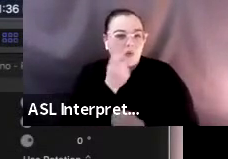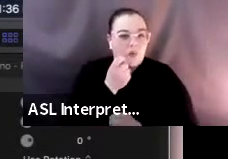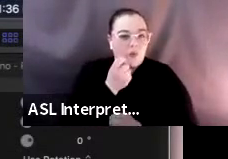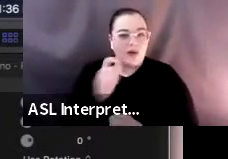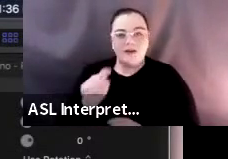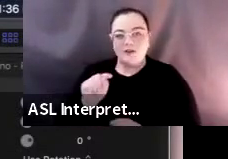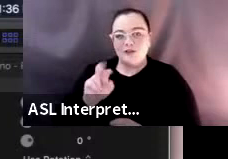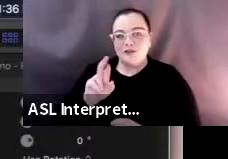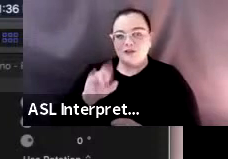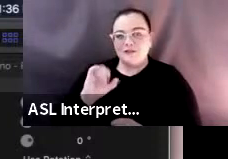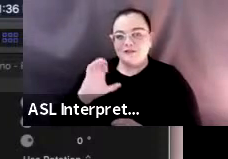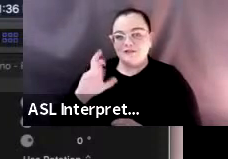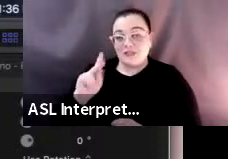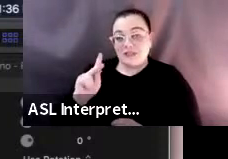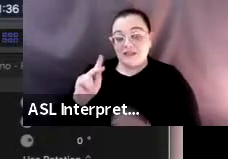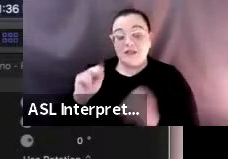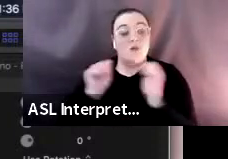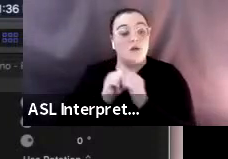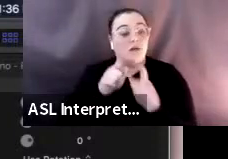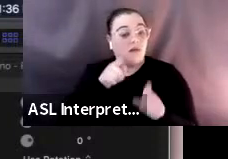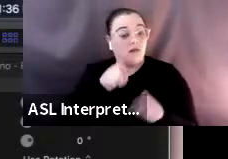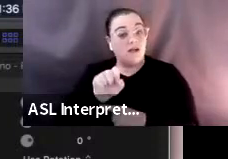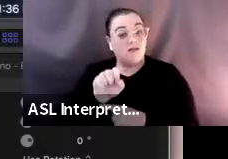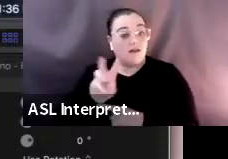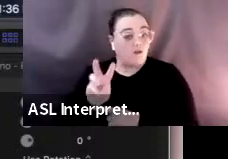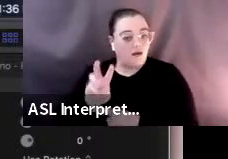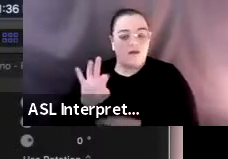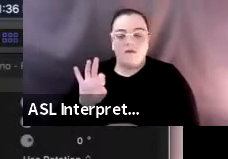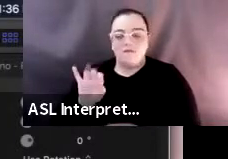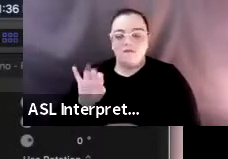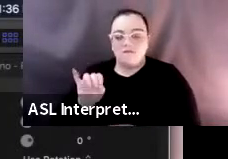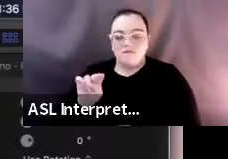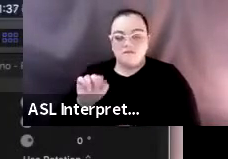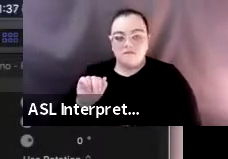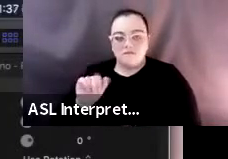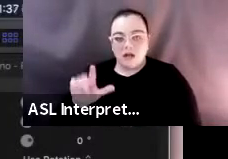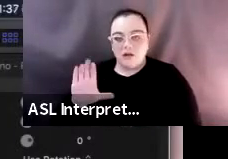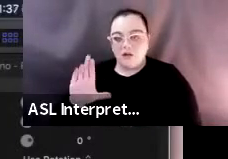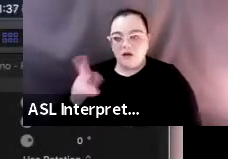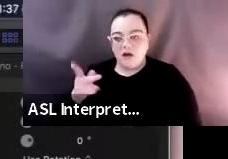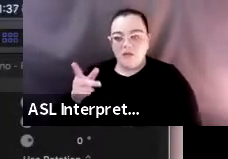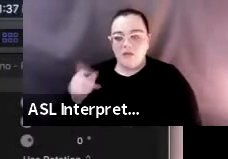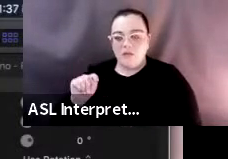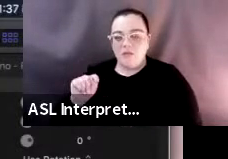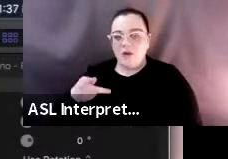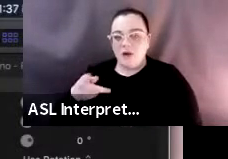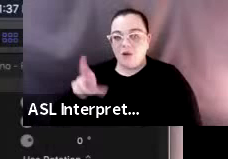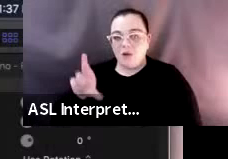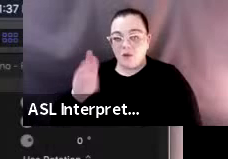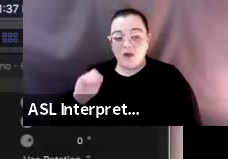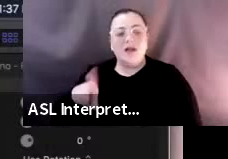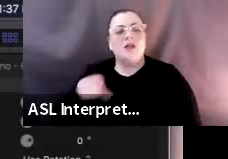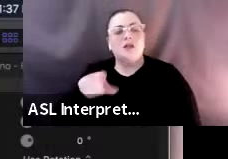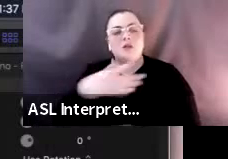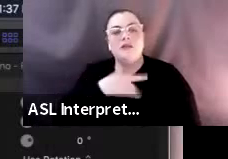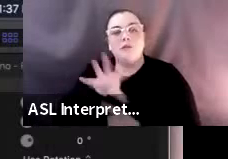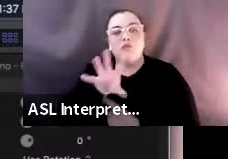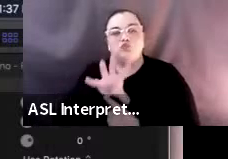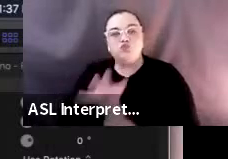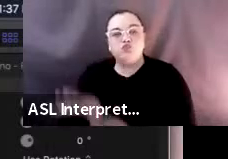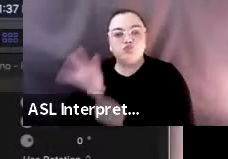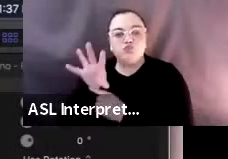Cut, this is actually a really, really recently added feature. Oftentimes, when you're shooting content, if you're shooting a short or